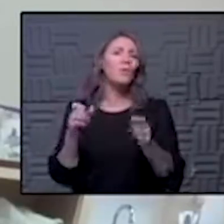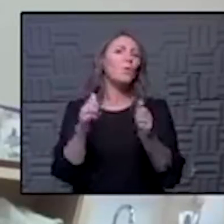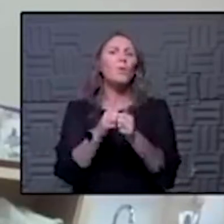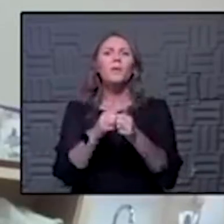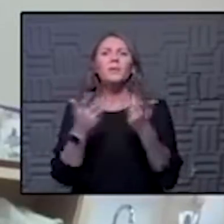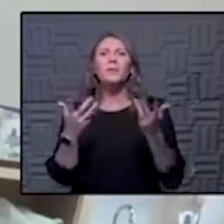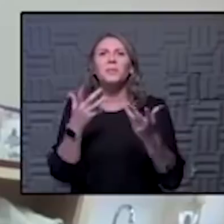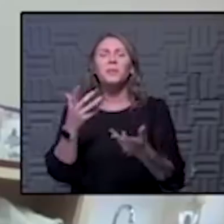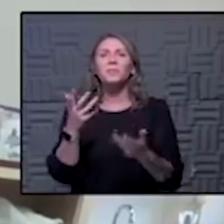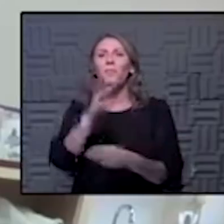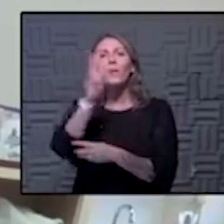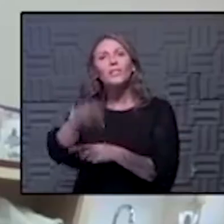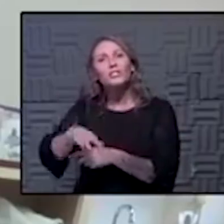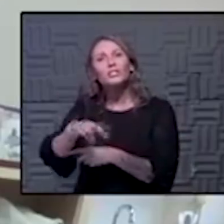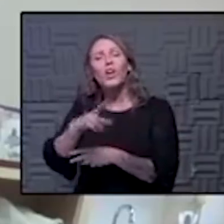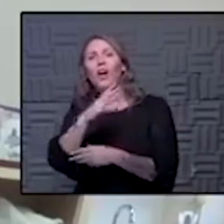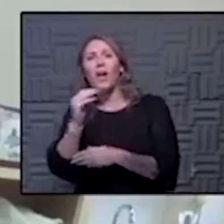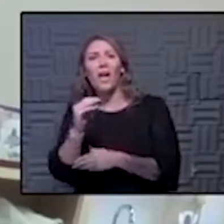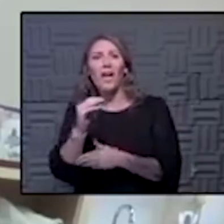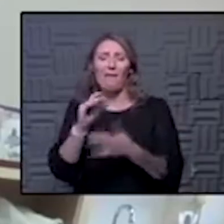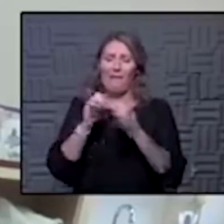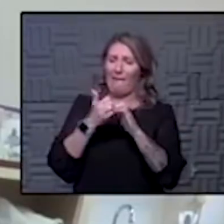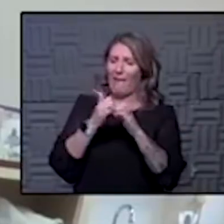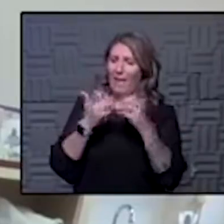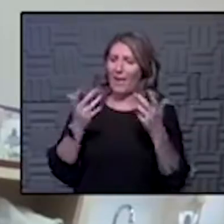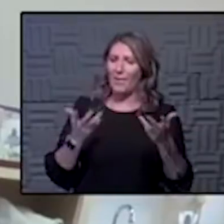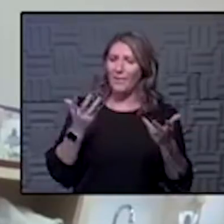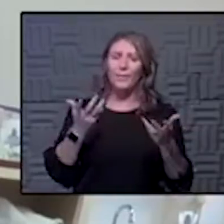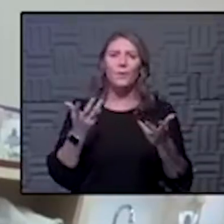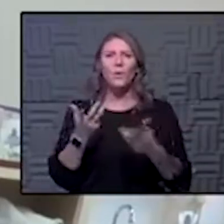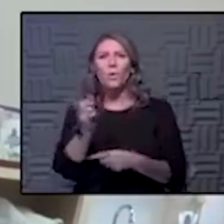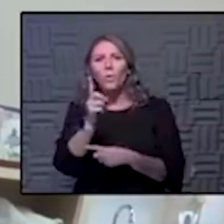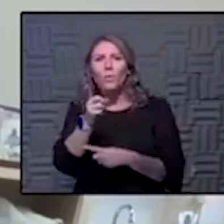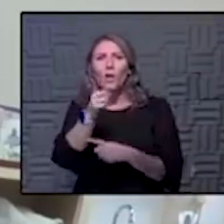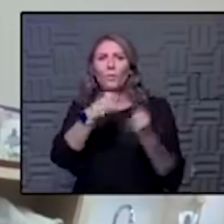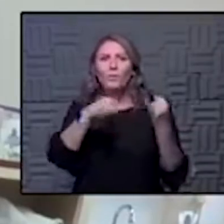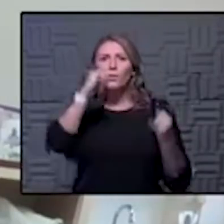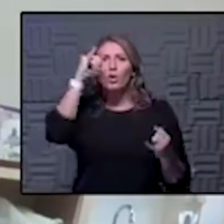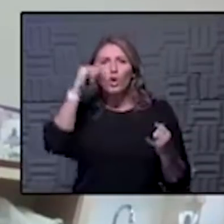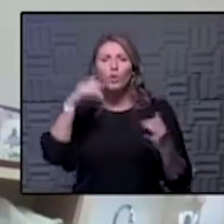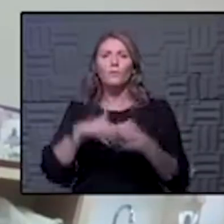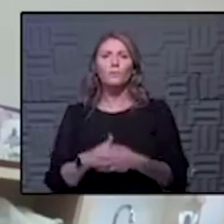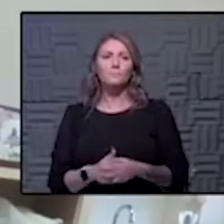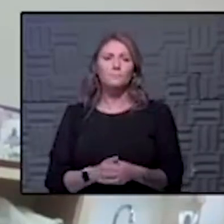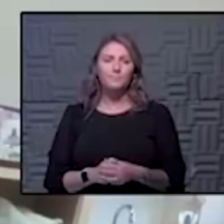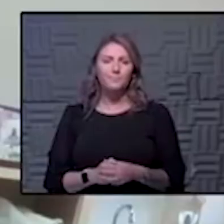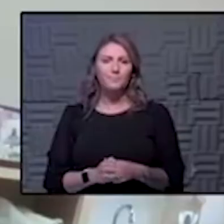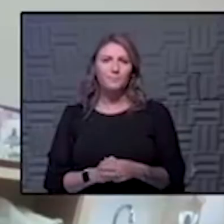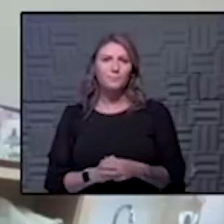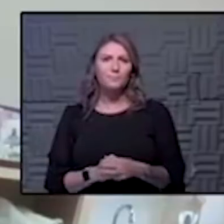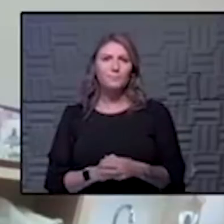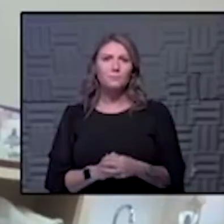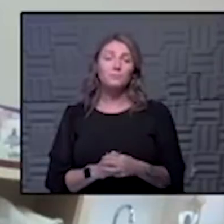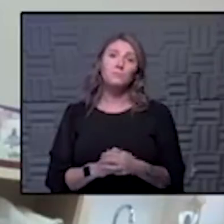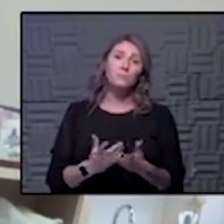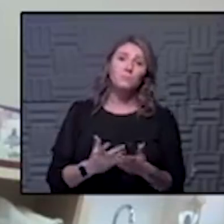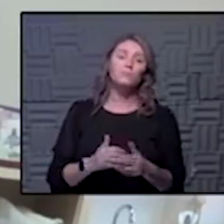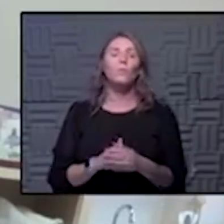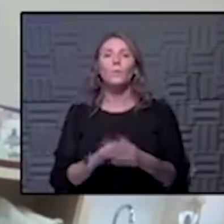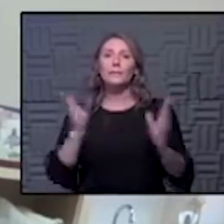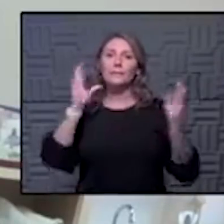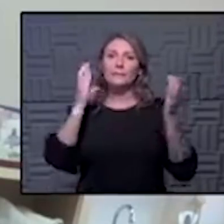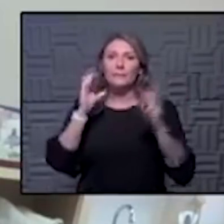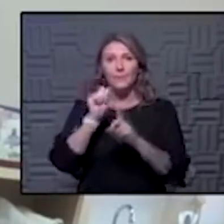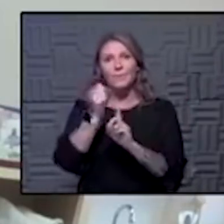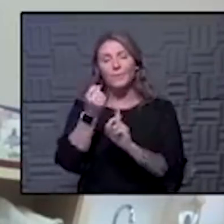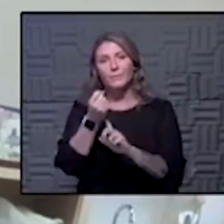in Wichita and how are things there and where are you guys on the curve right now? Well, we're in a similar situation as